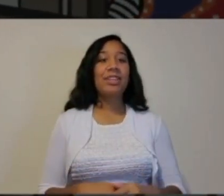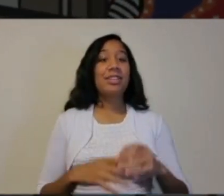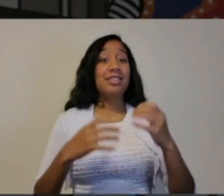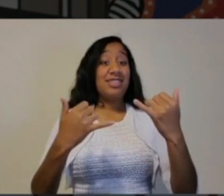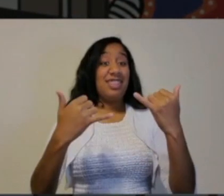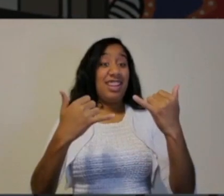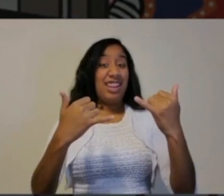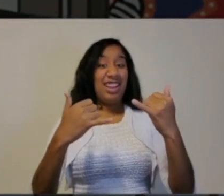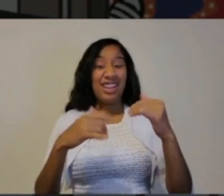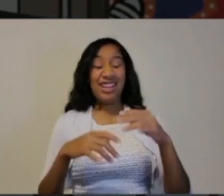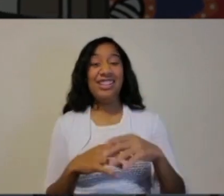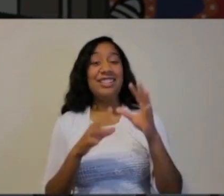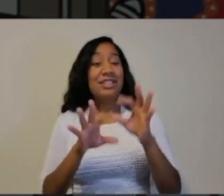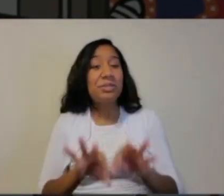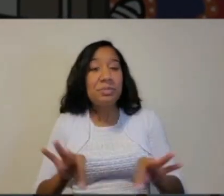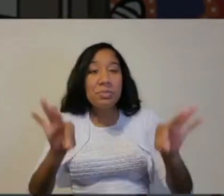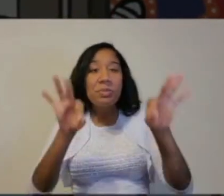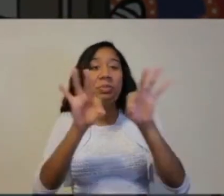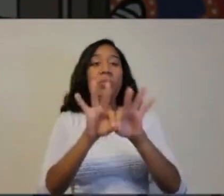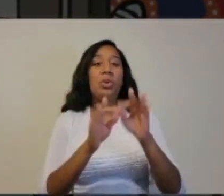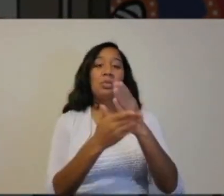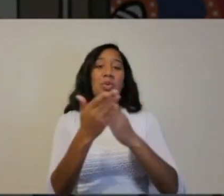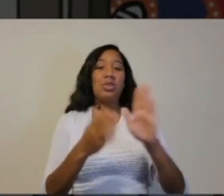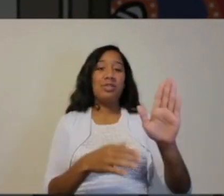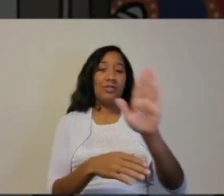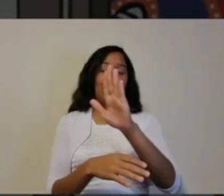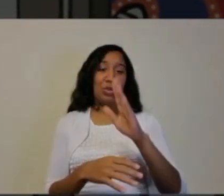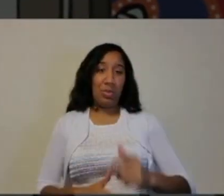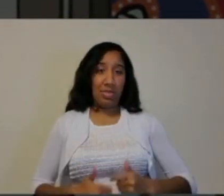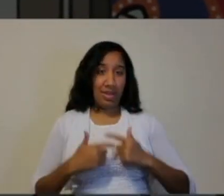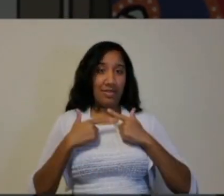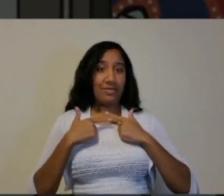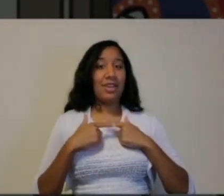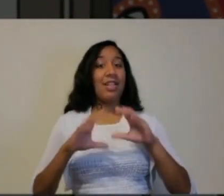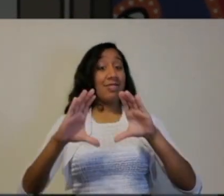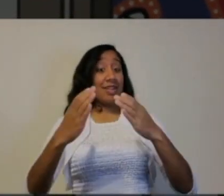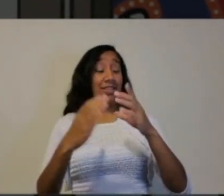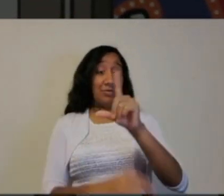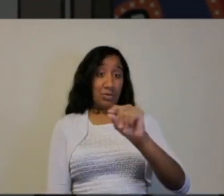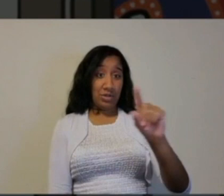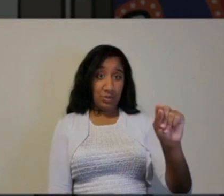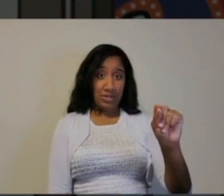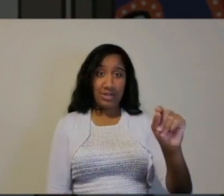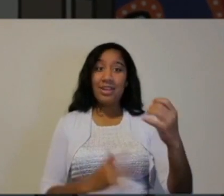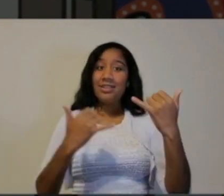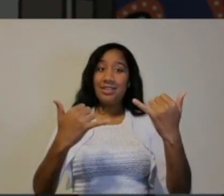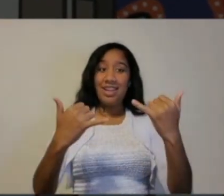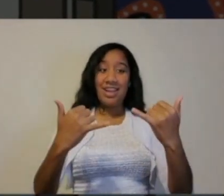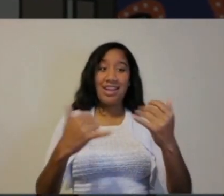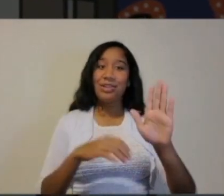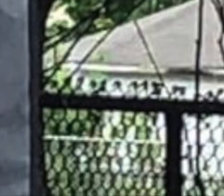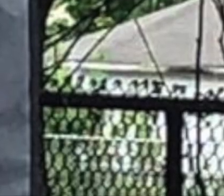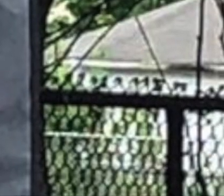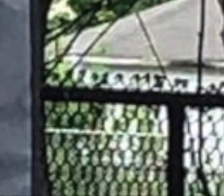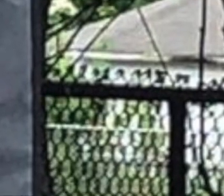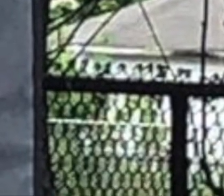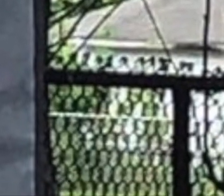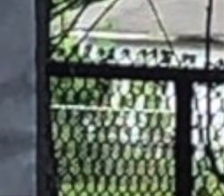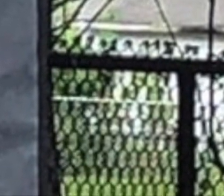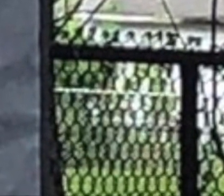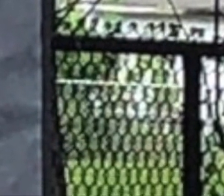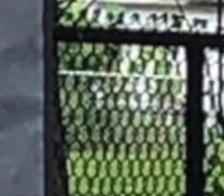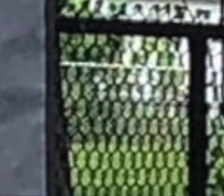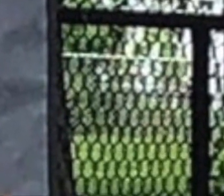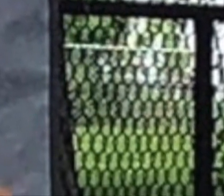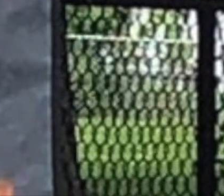required, both high schools did everything they could to make the students feel appreciated and accomplished. Aiming